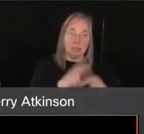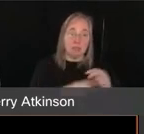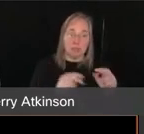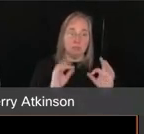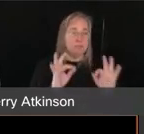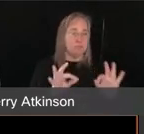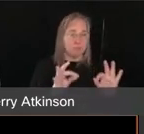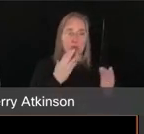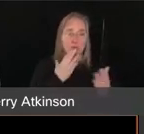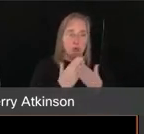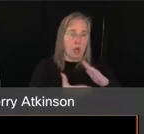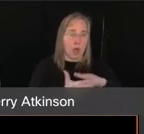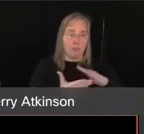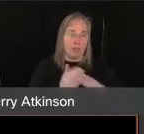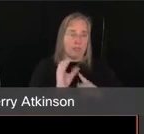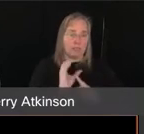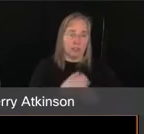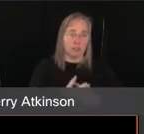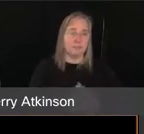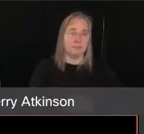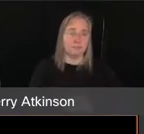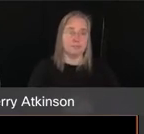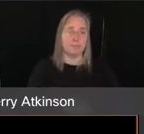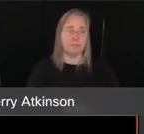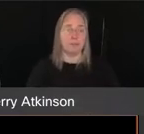operating condition.